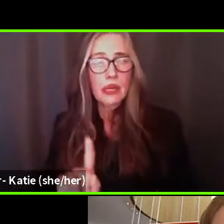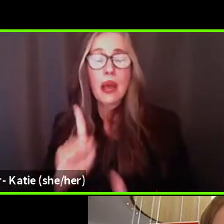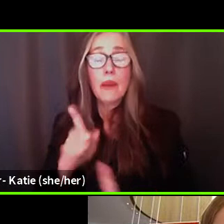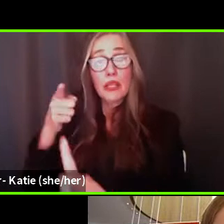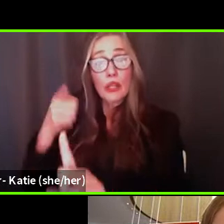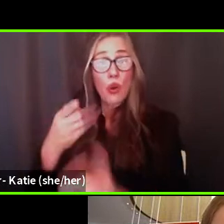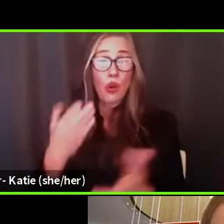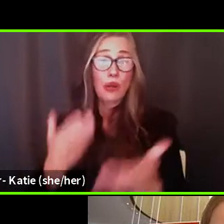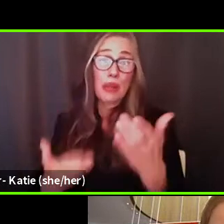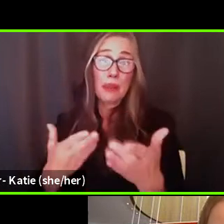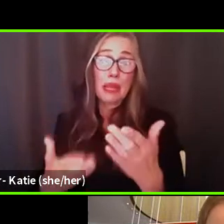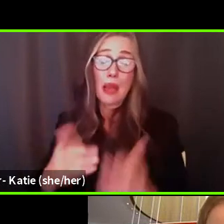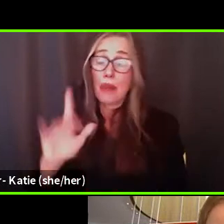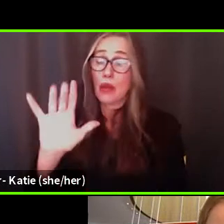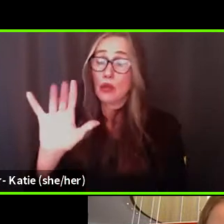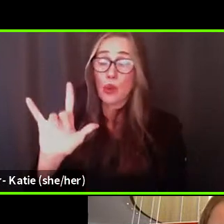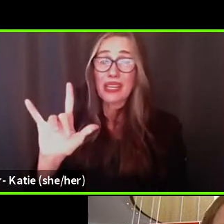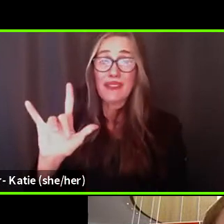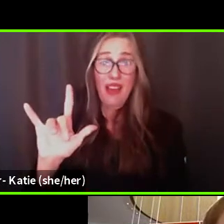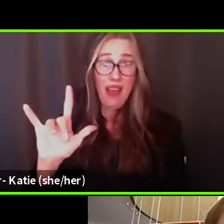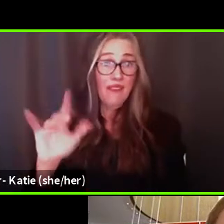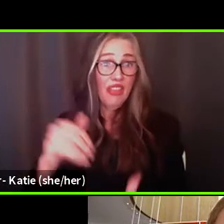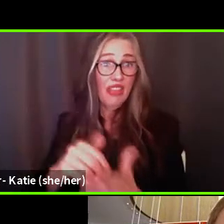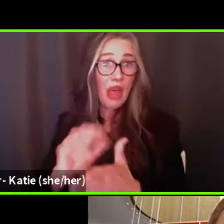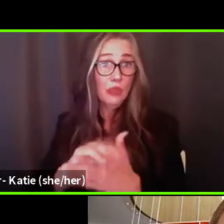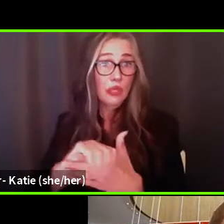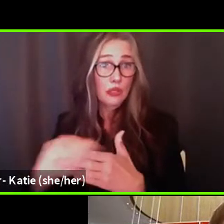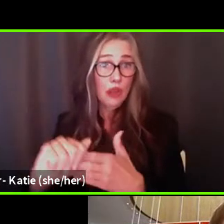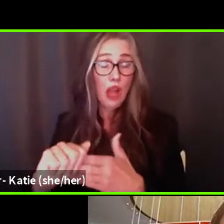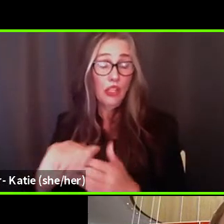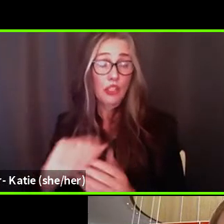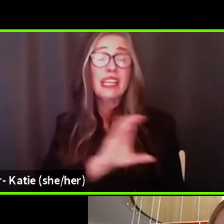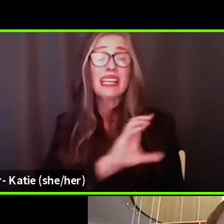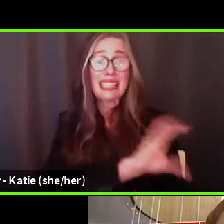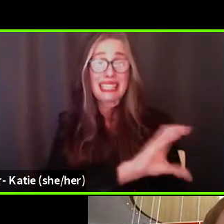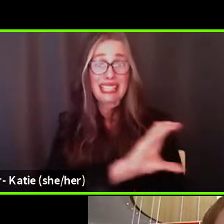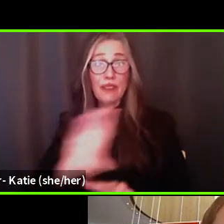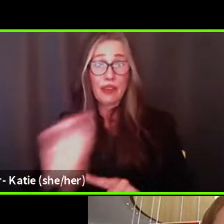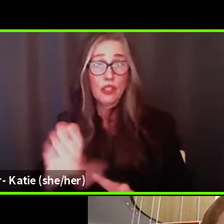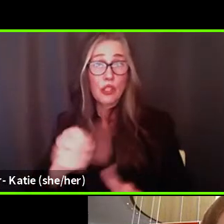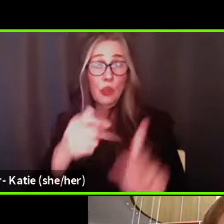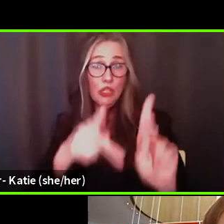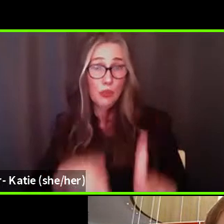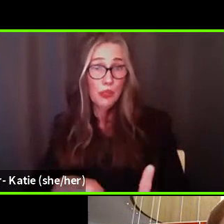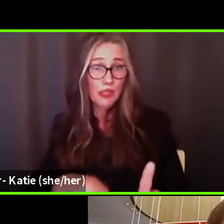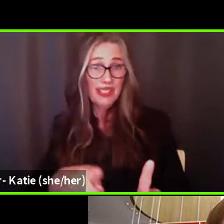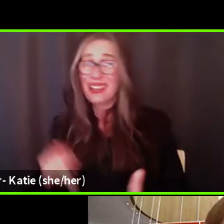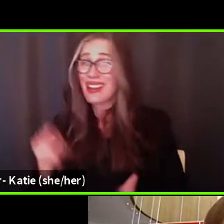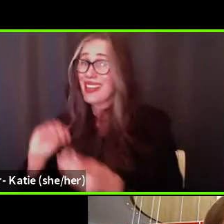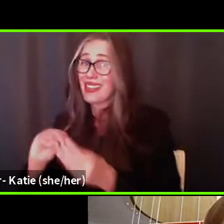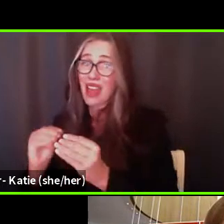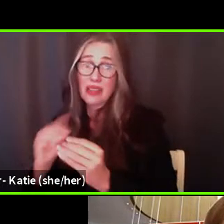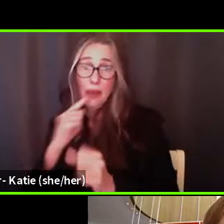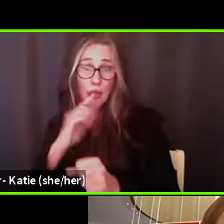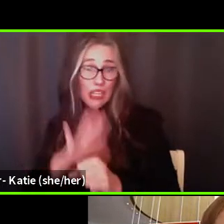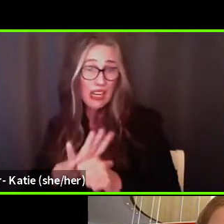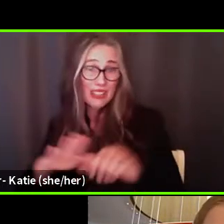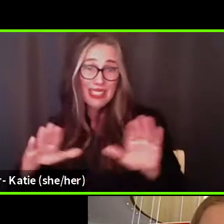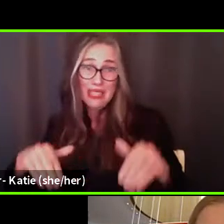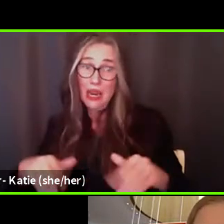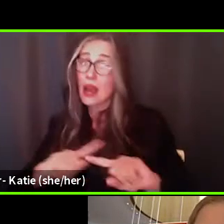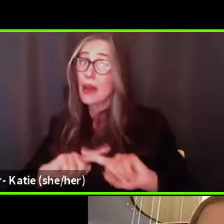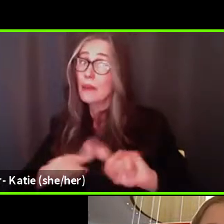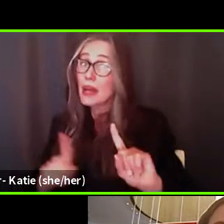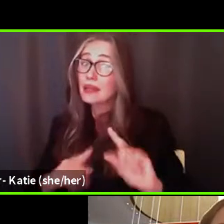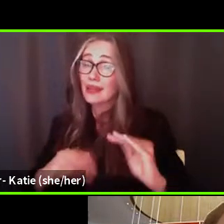twenty five thousand dollars per person and just to be clear that number is not guaranteed and it's also not capped